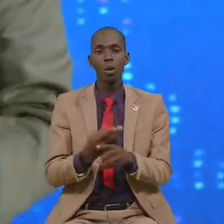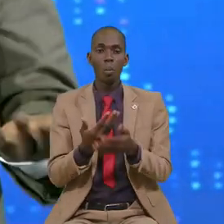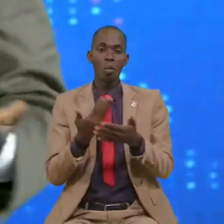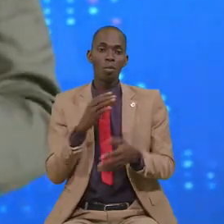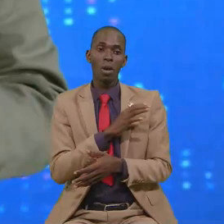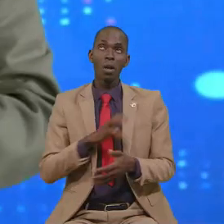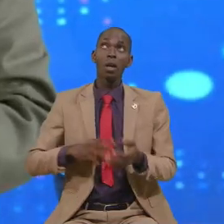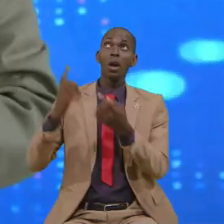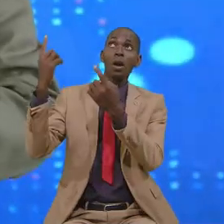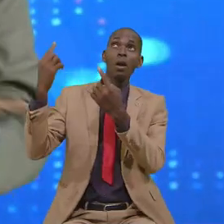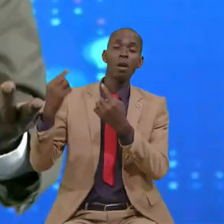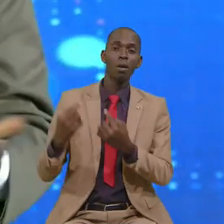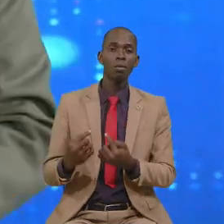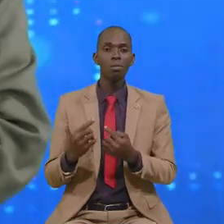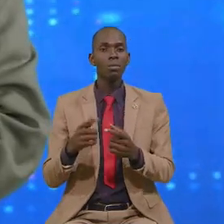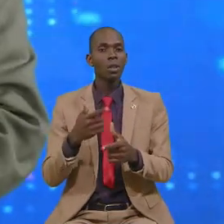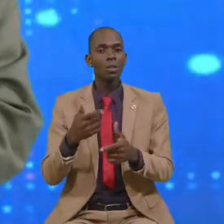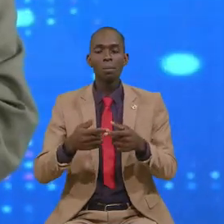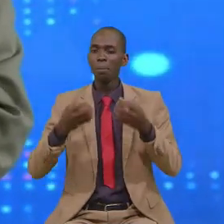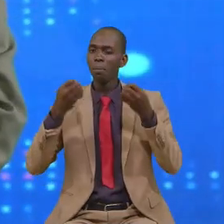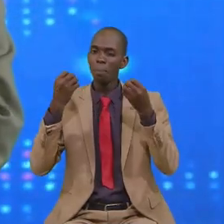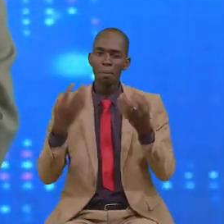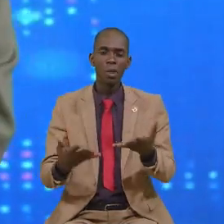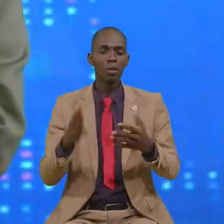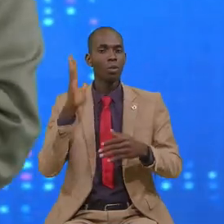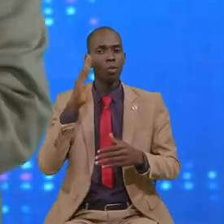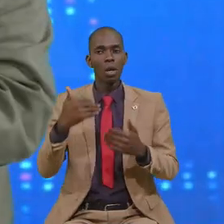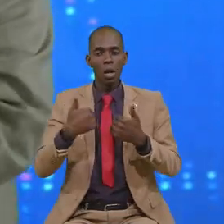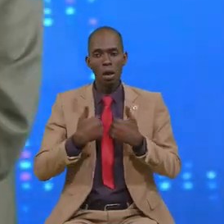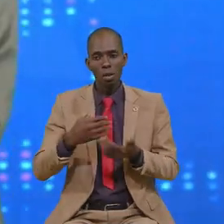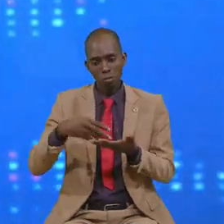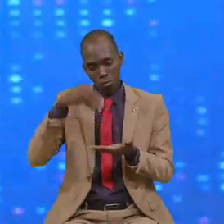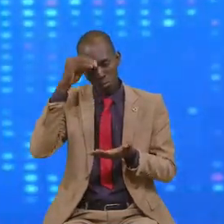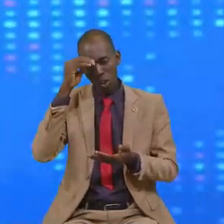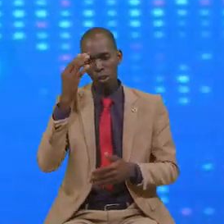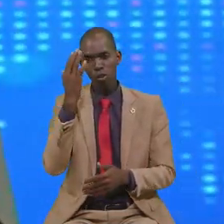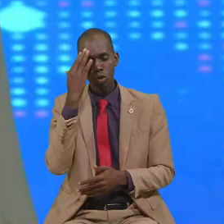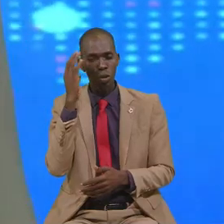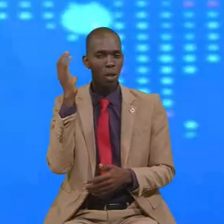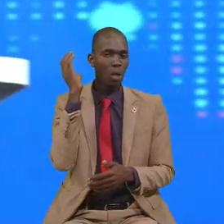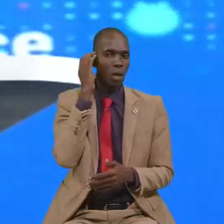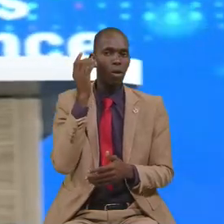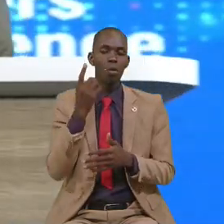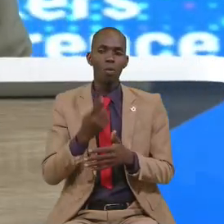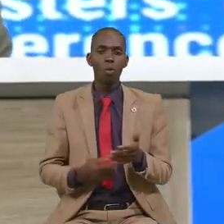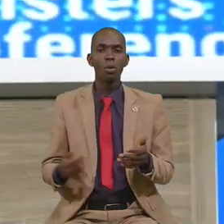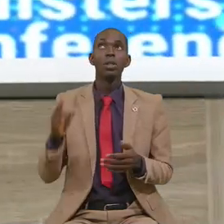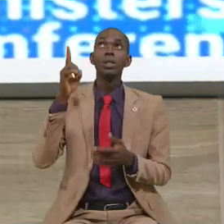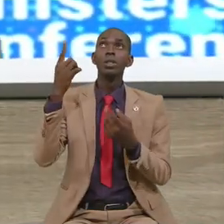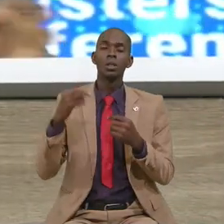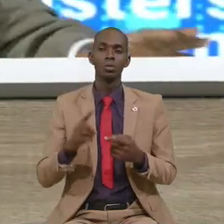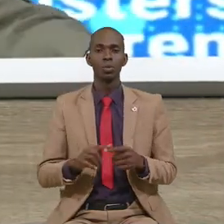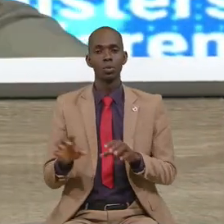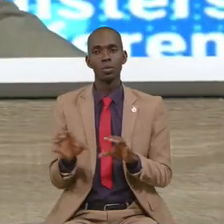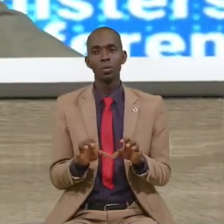comes, then many would have known, would have heard what he came to do in his first